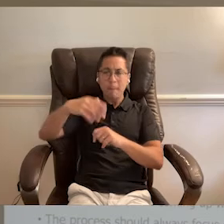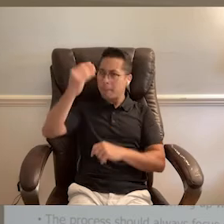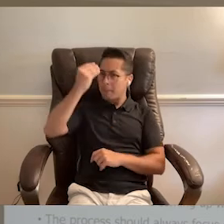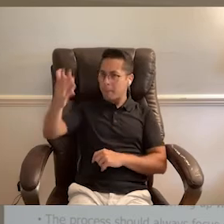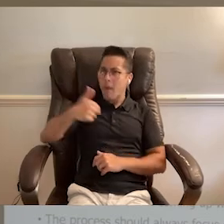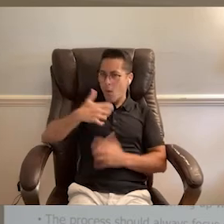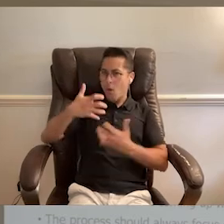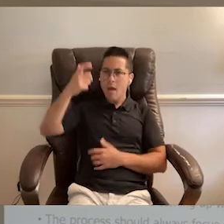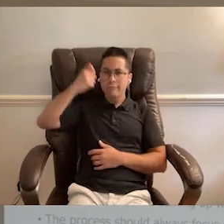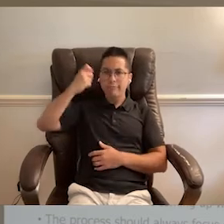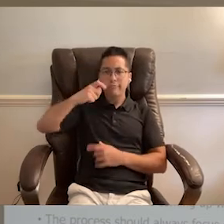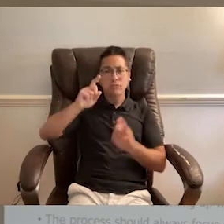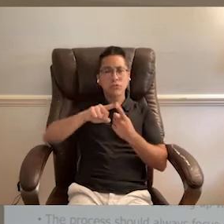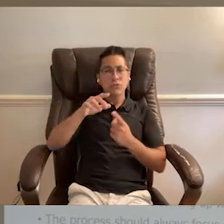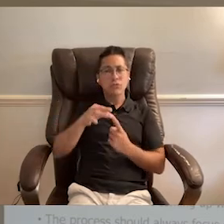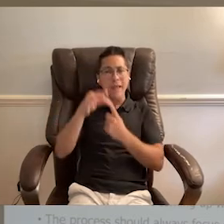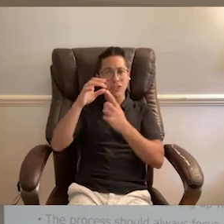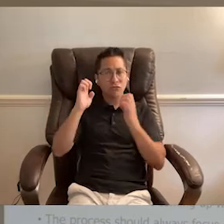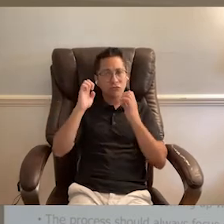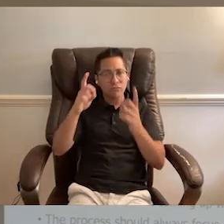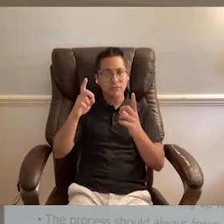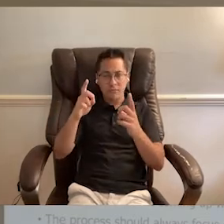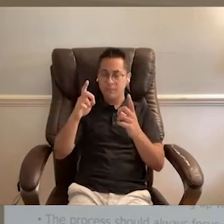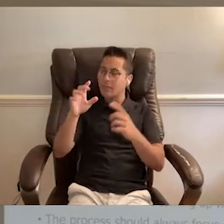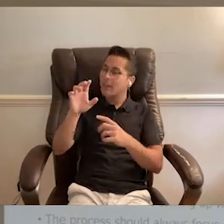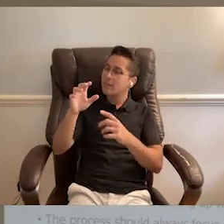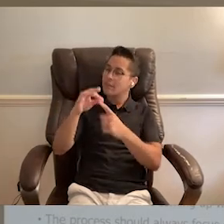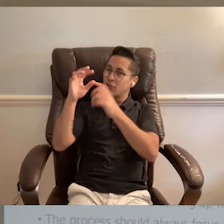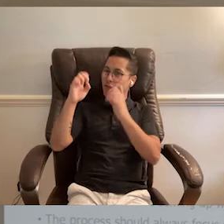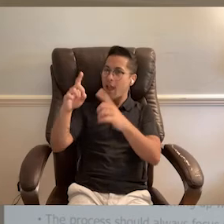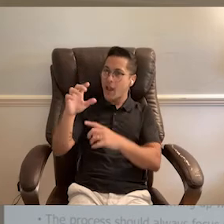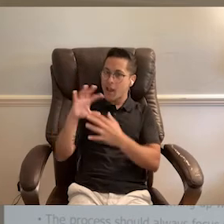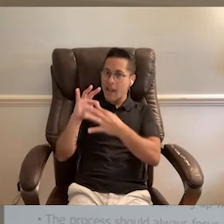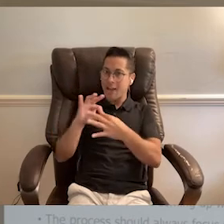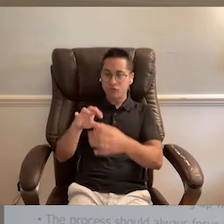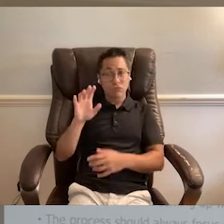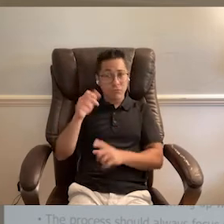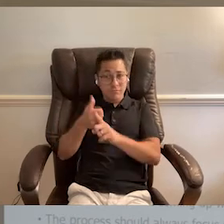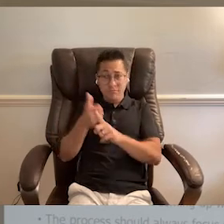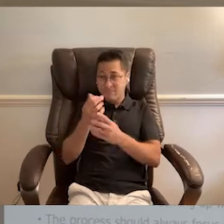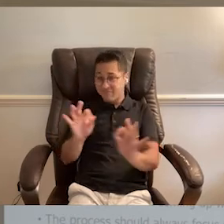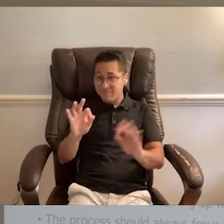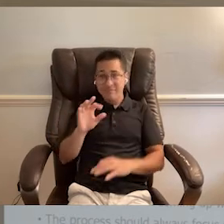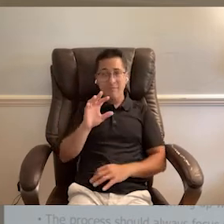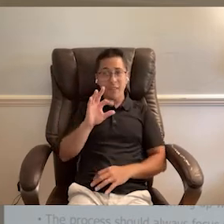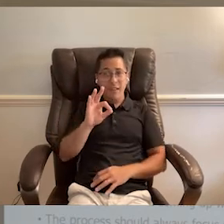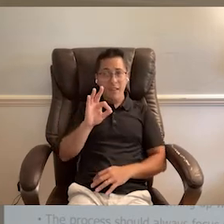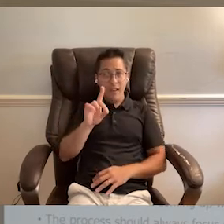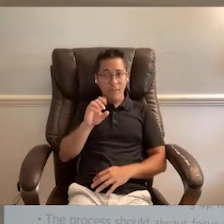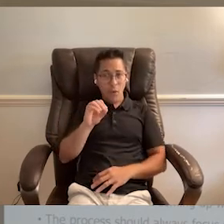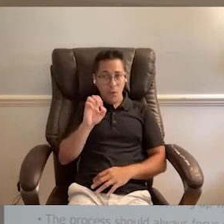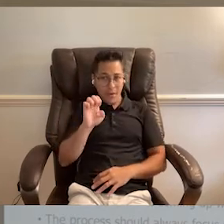Special Education Ed Connection. It is free. Florida Department of Ed pays for it for every parent